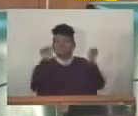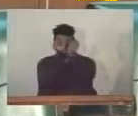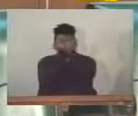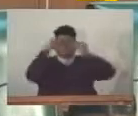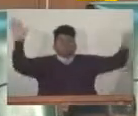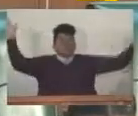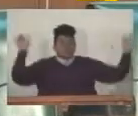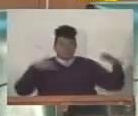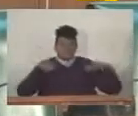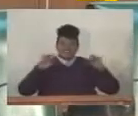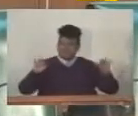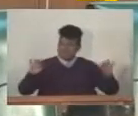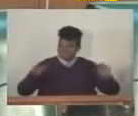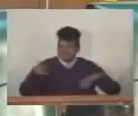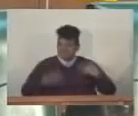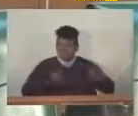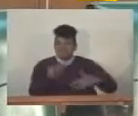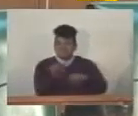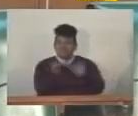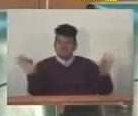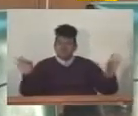after the abolition of slavery,